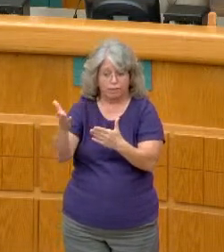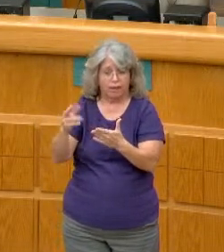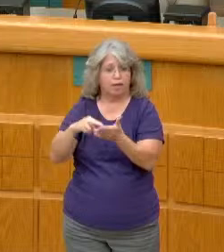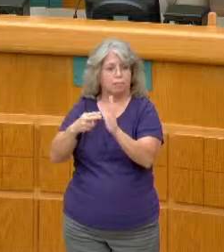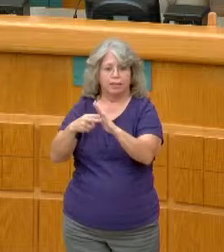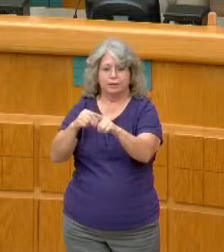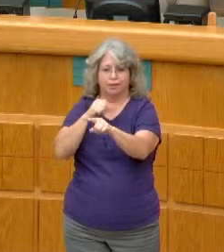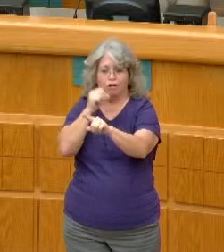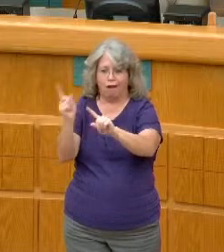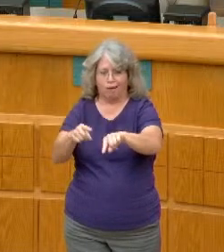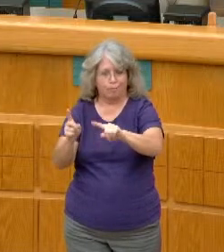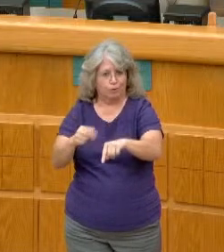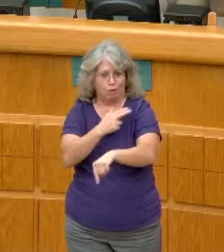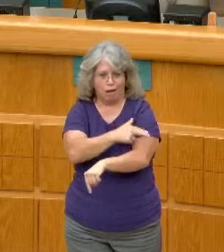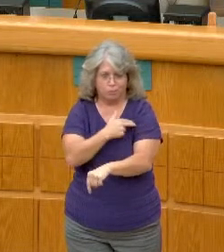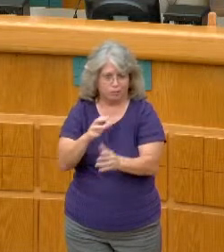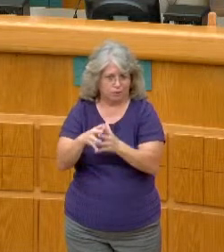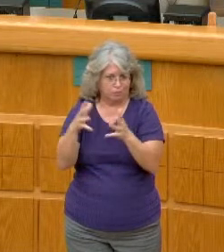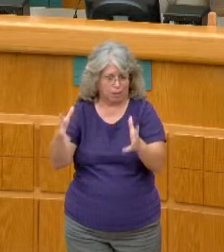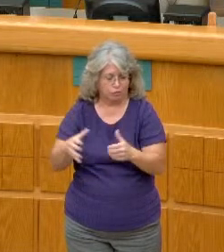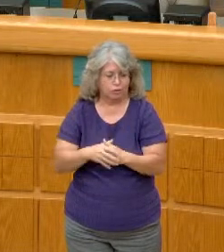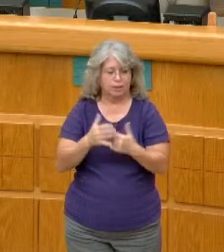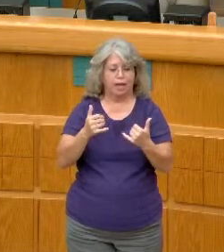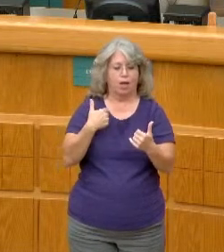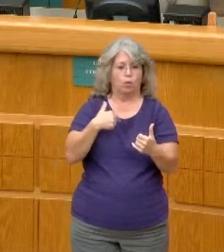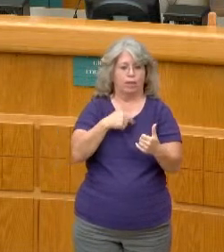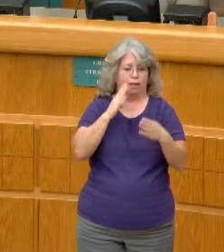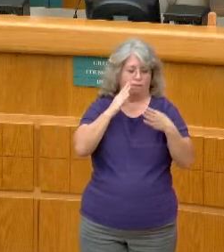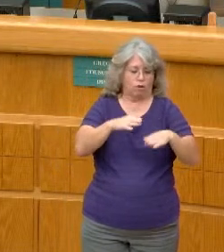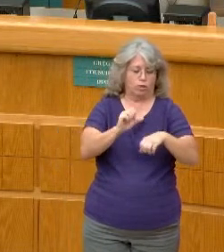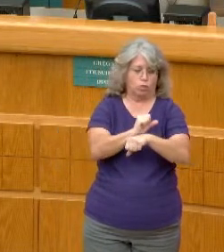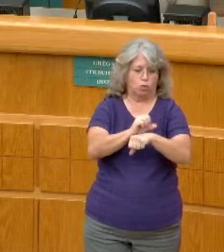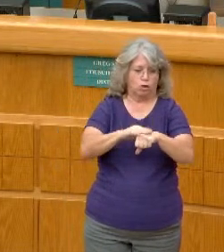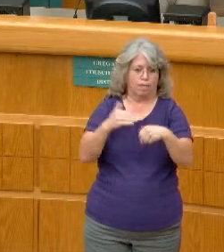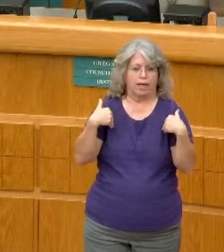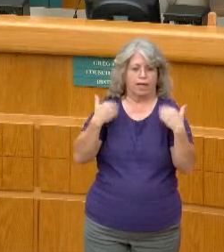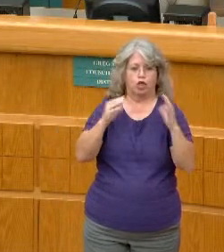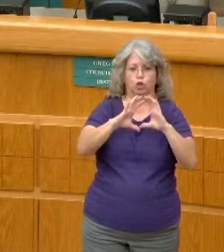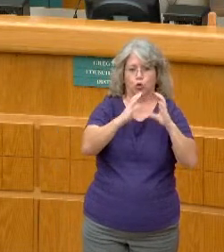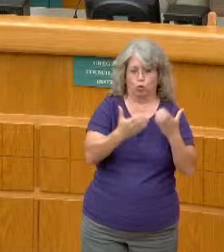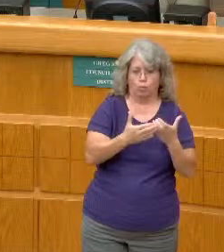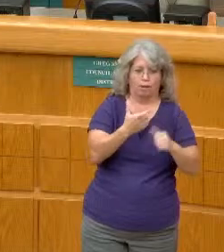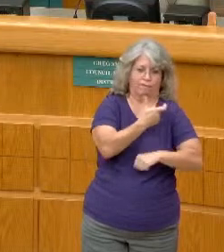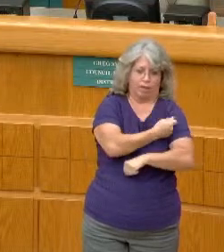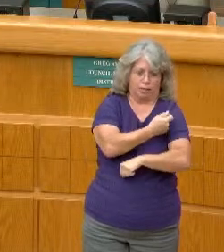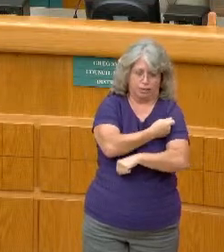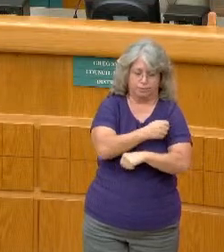out of the hospitals. Now we really need to work on the younger population and getting them vaccinated as well.